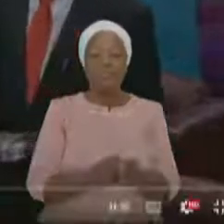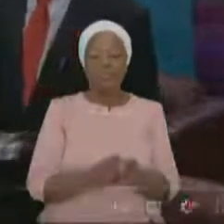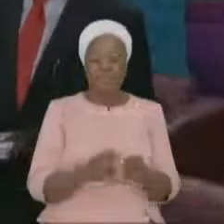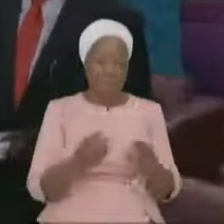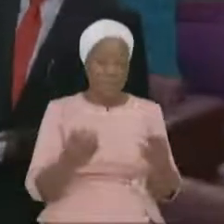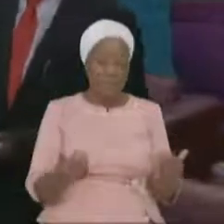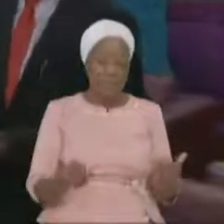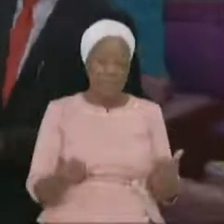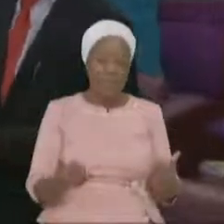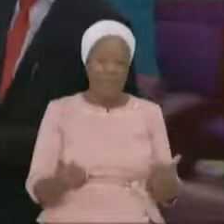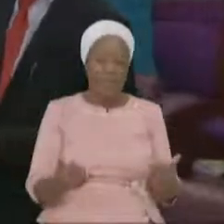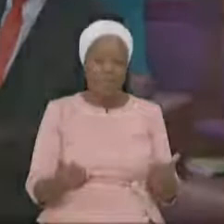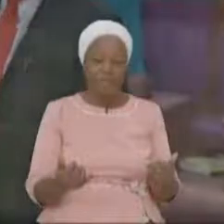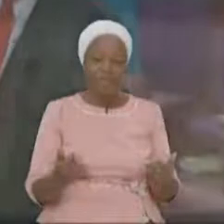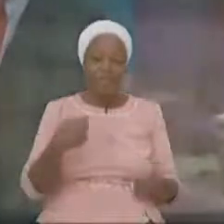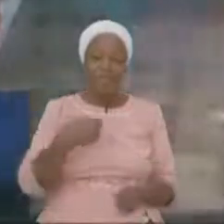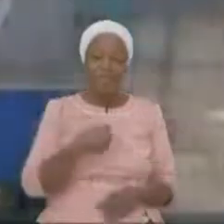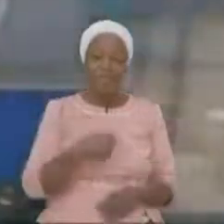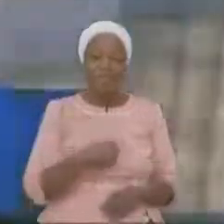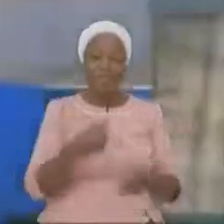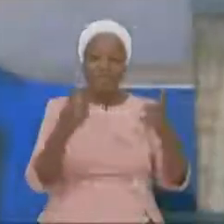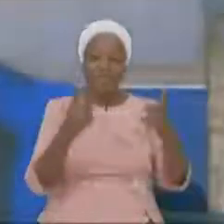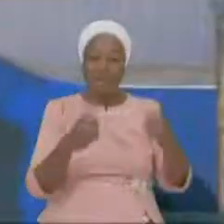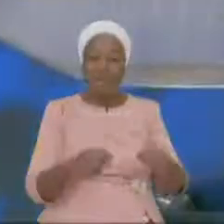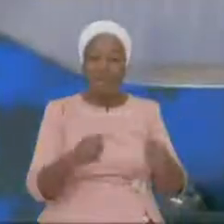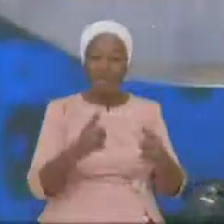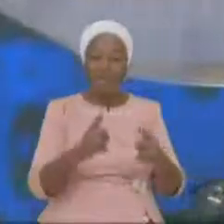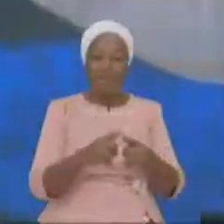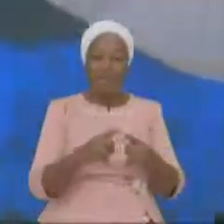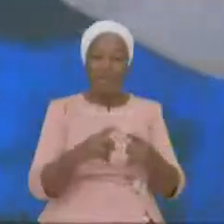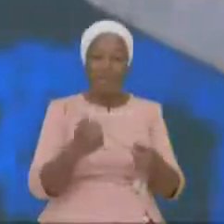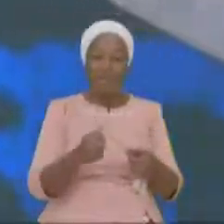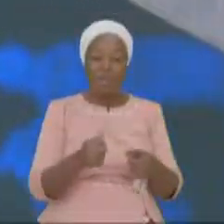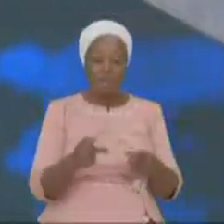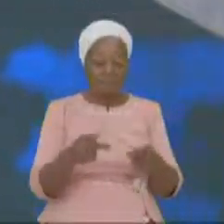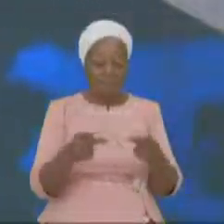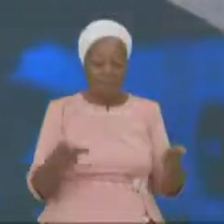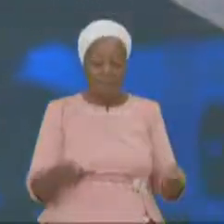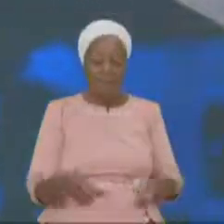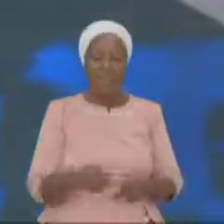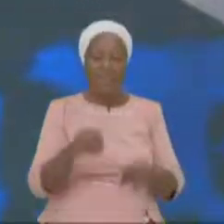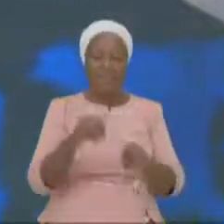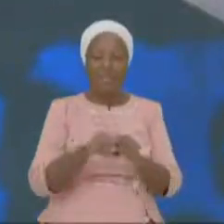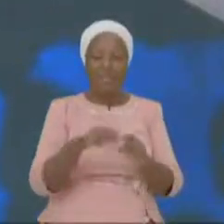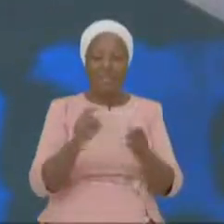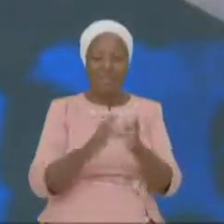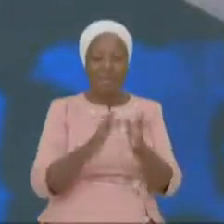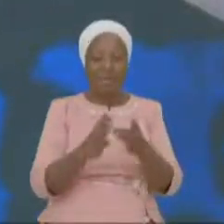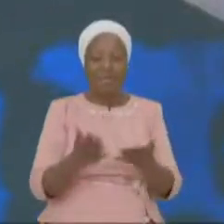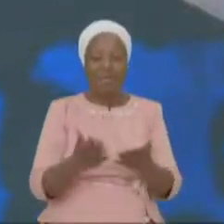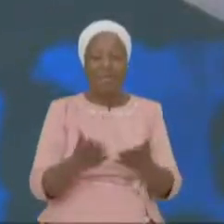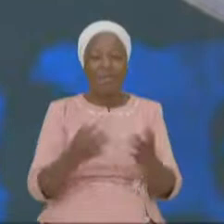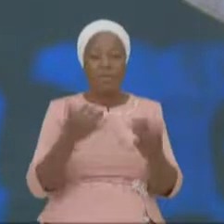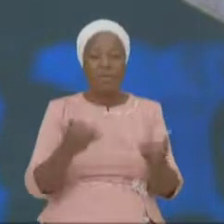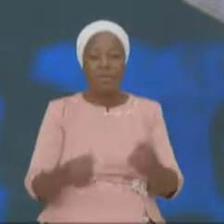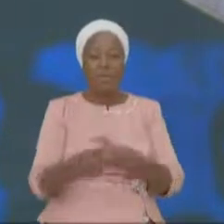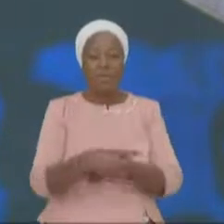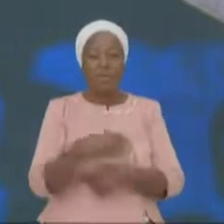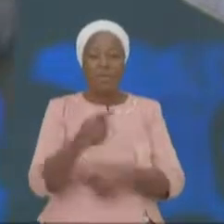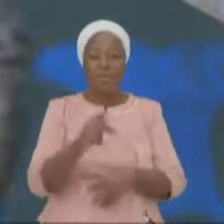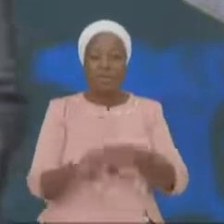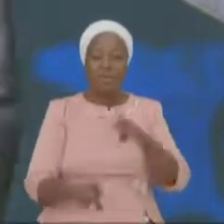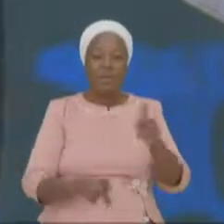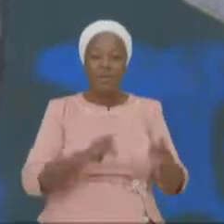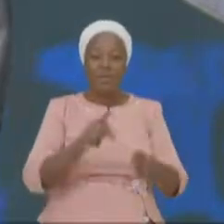Now, we come to a passage today. The people there, those